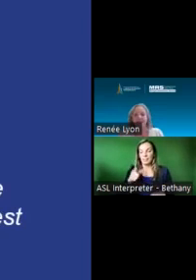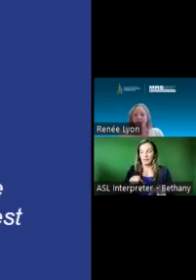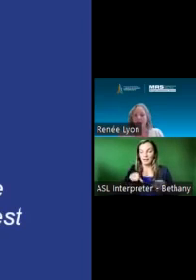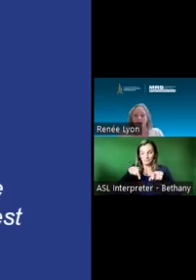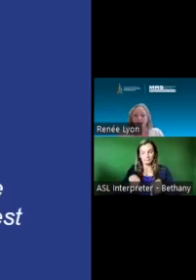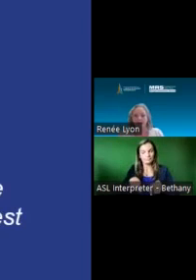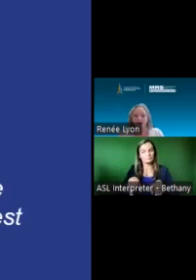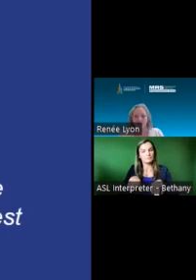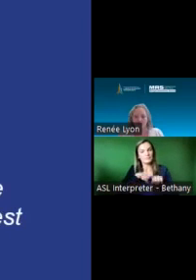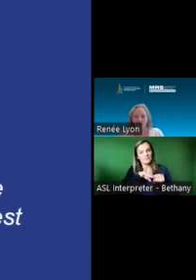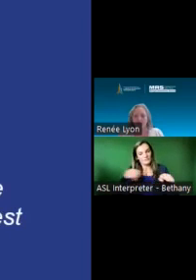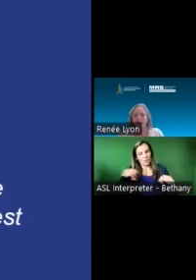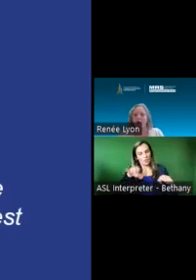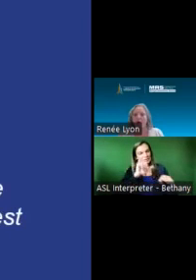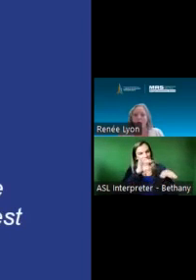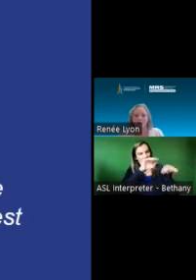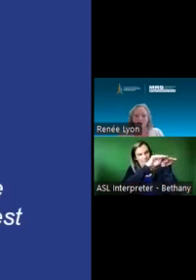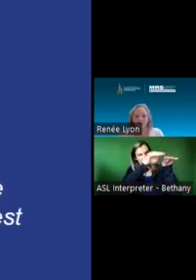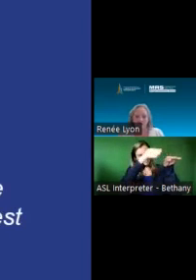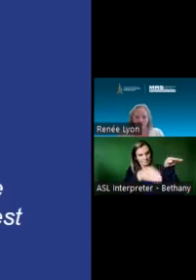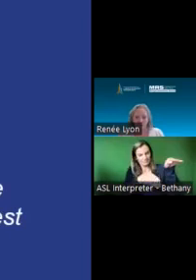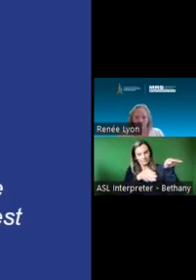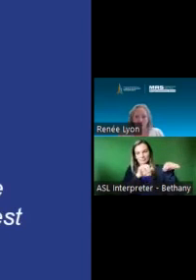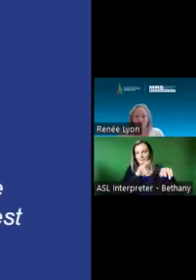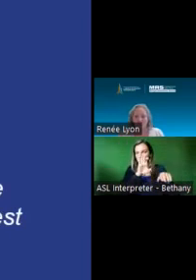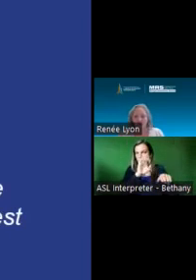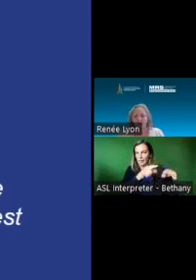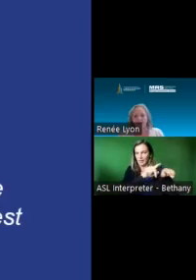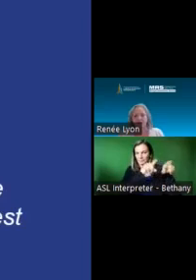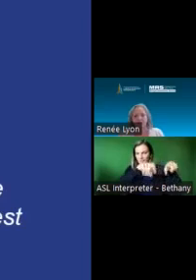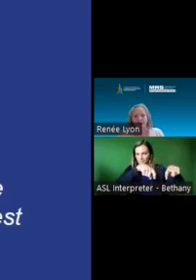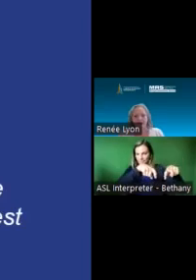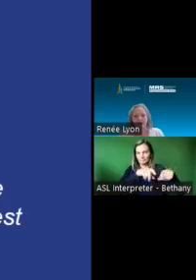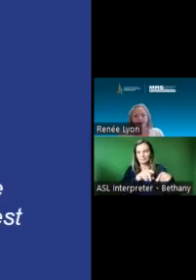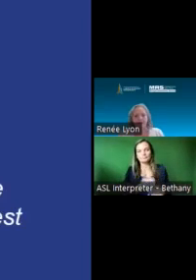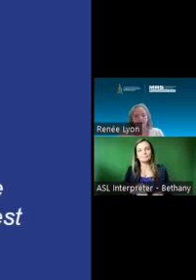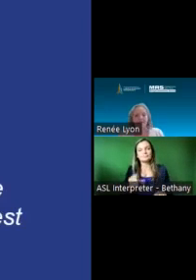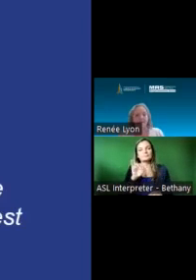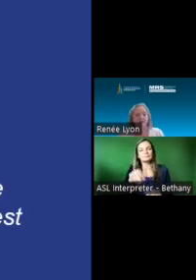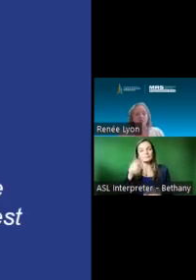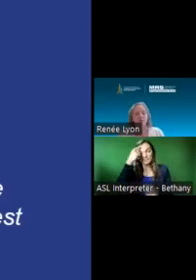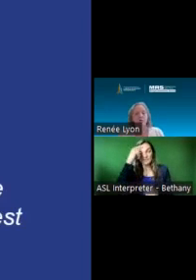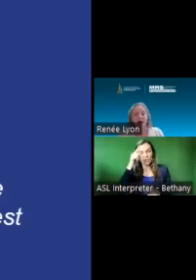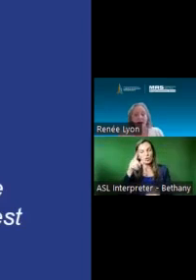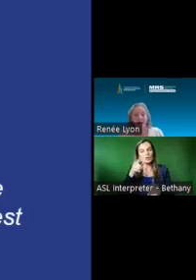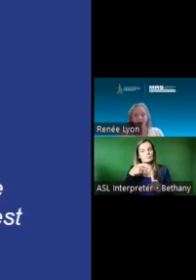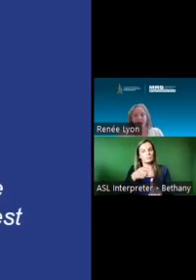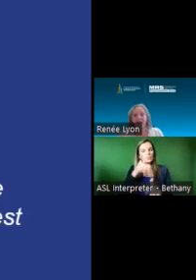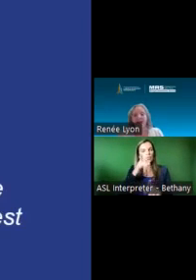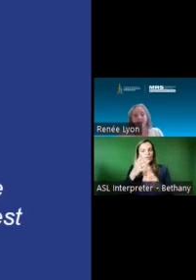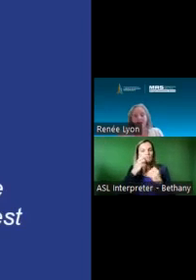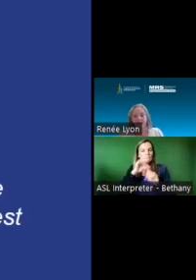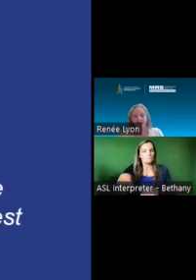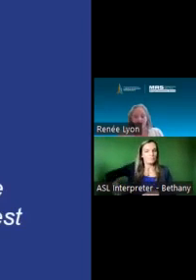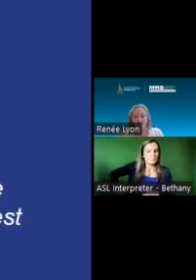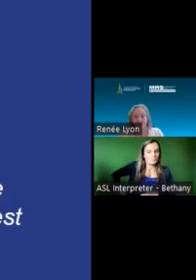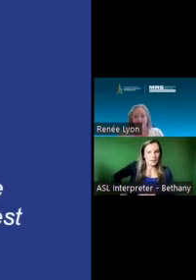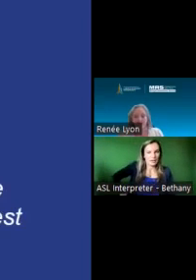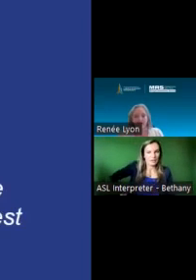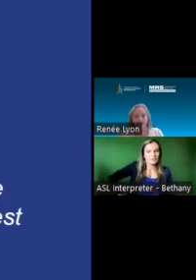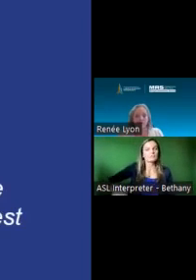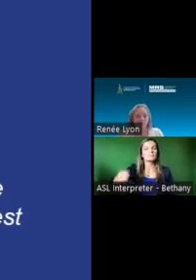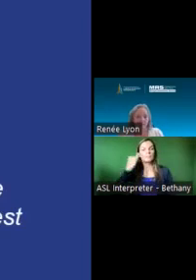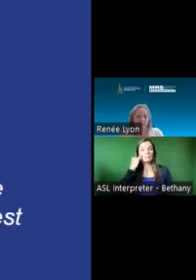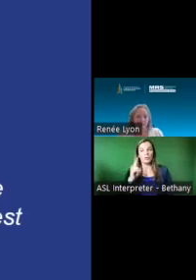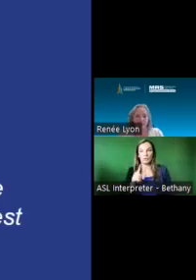maintain the lumbar curve or the low curve in your back. Sitting too high flattens that